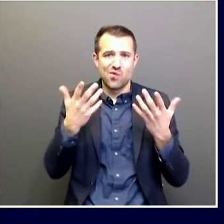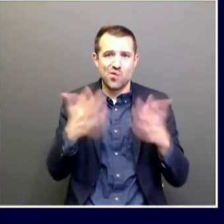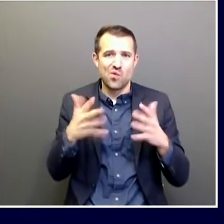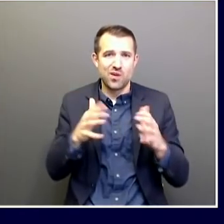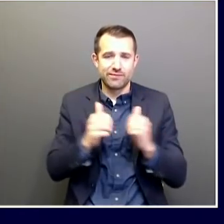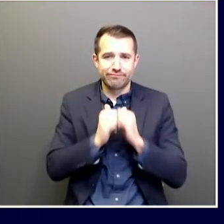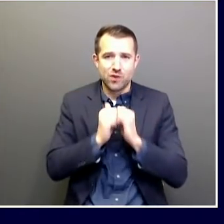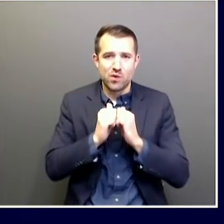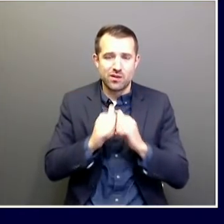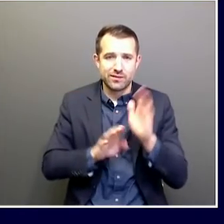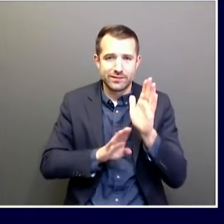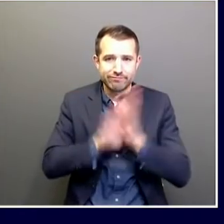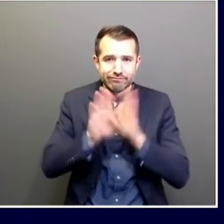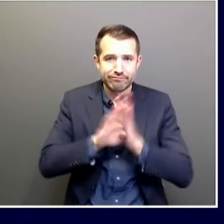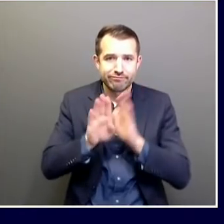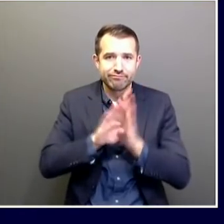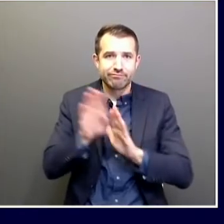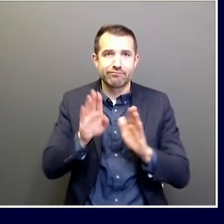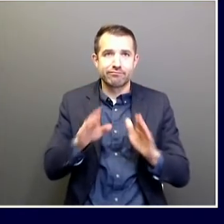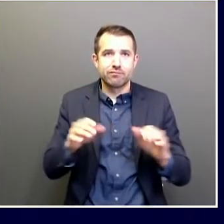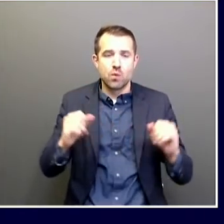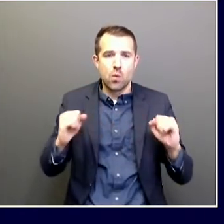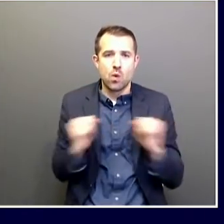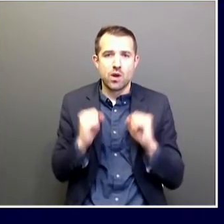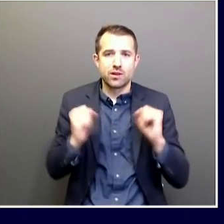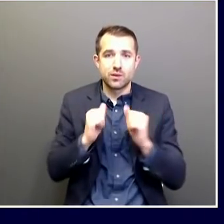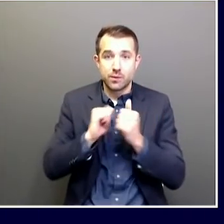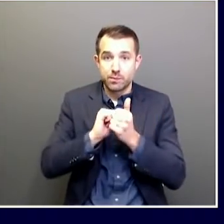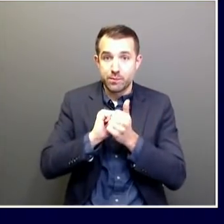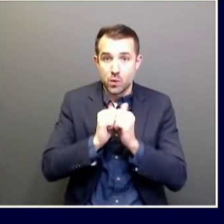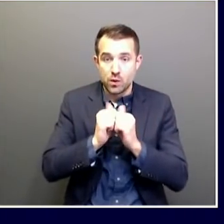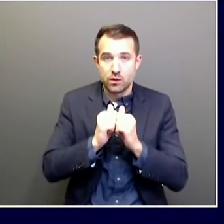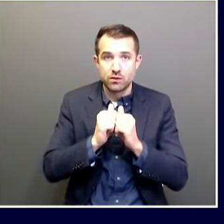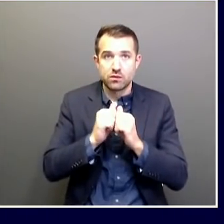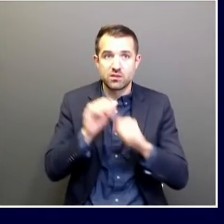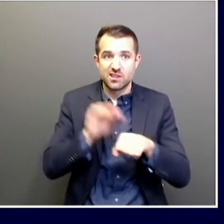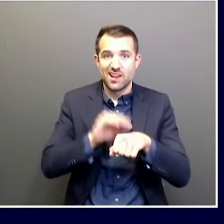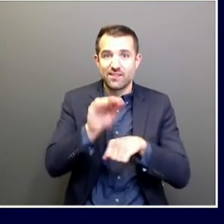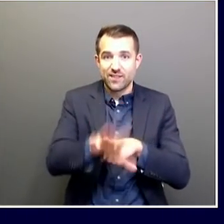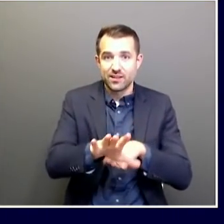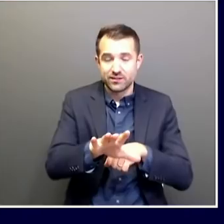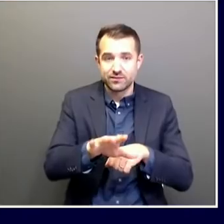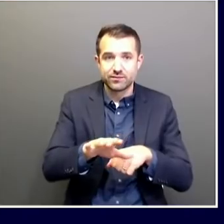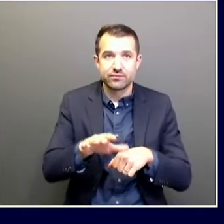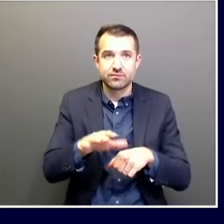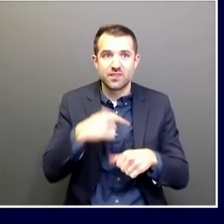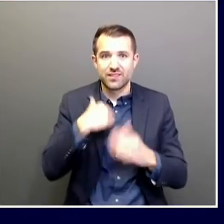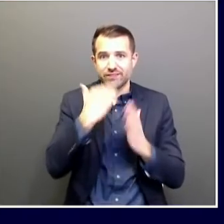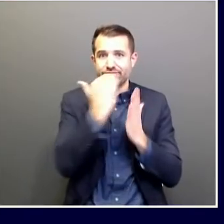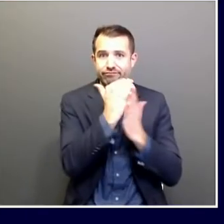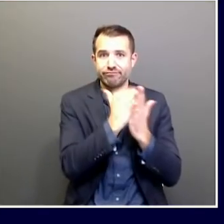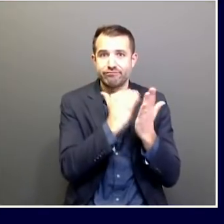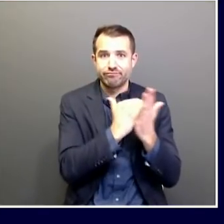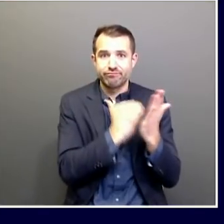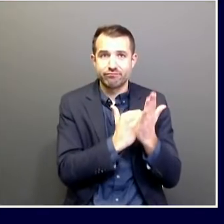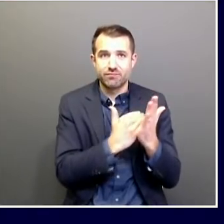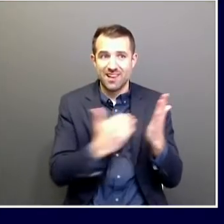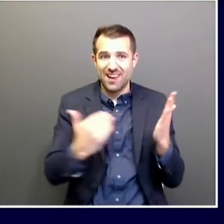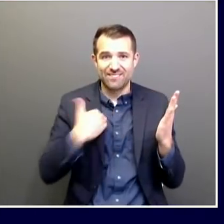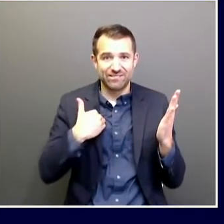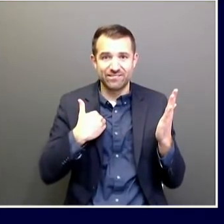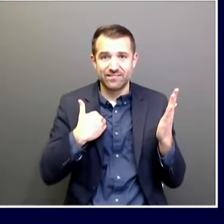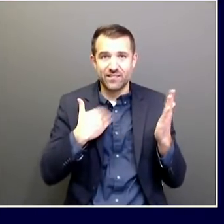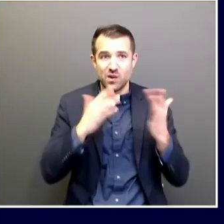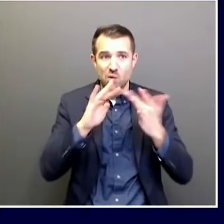joint collaboration. And we do continue to urge our school boards, our superintendents, and our partners in the field